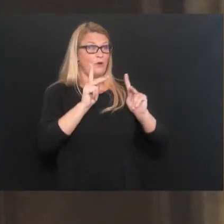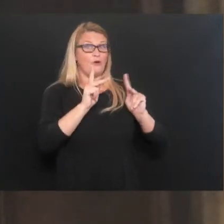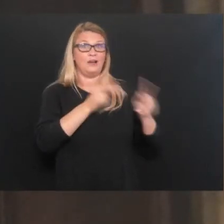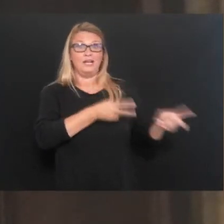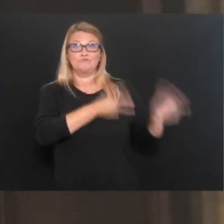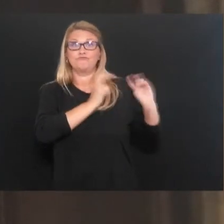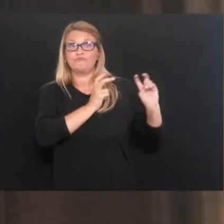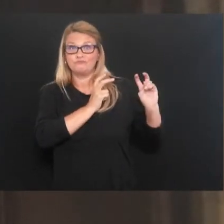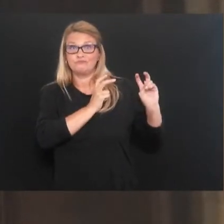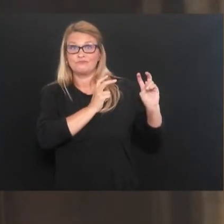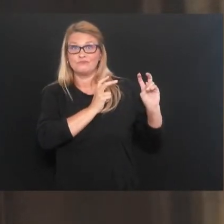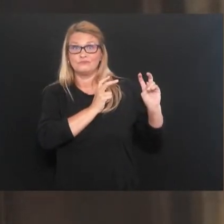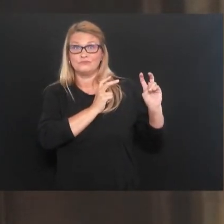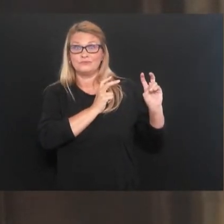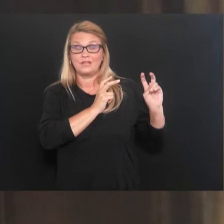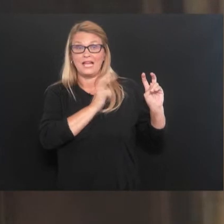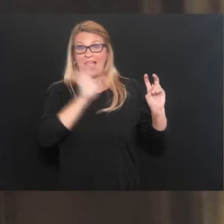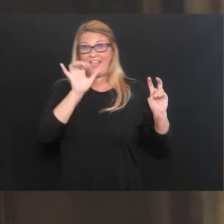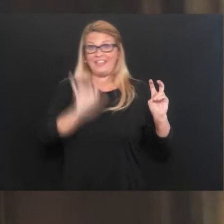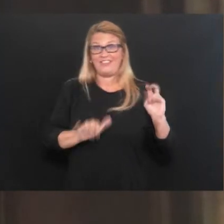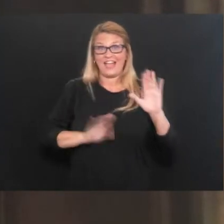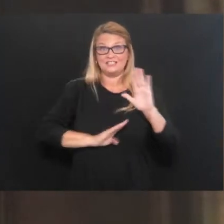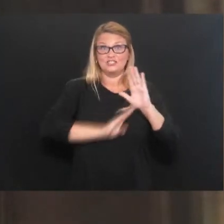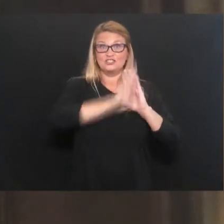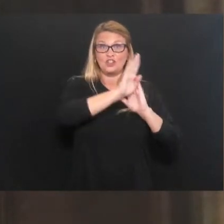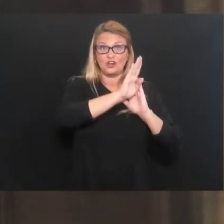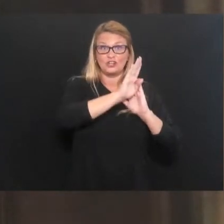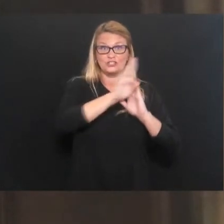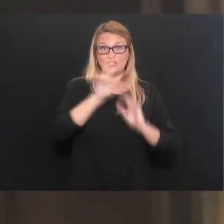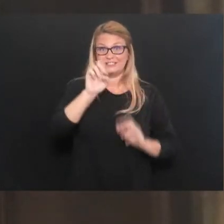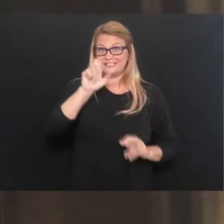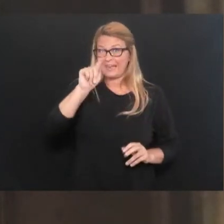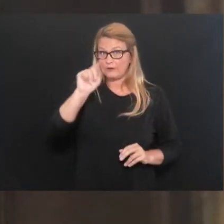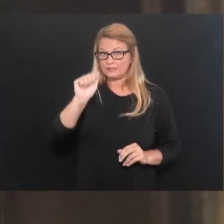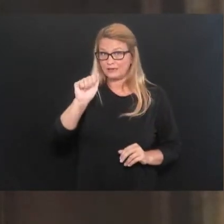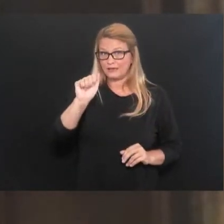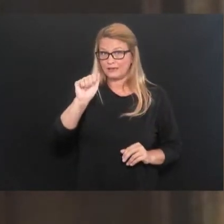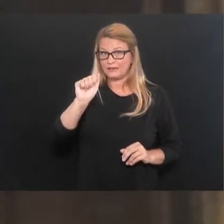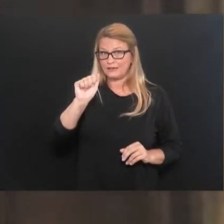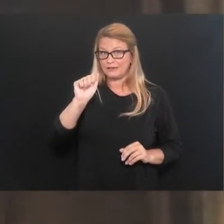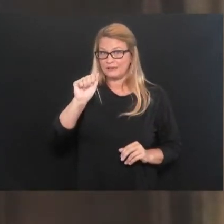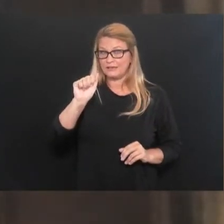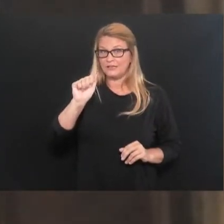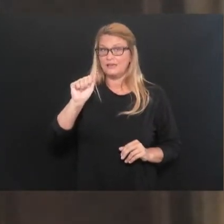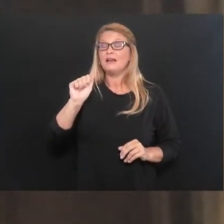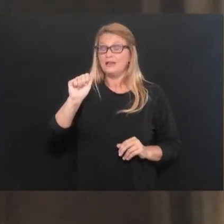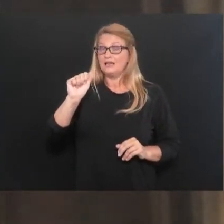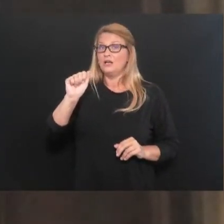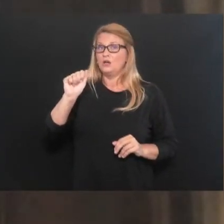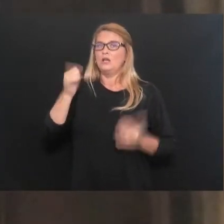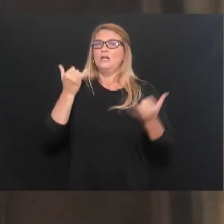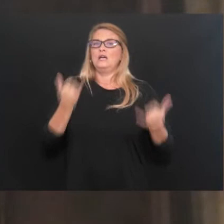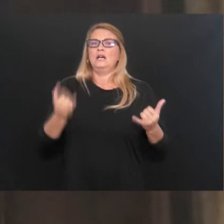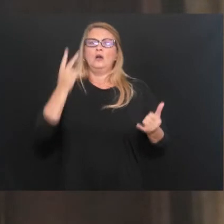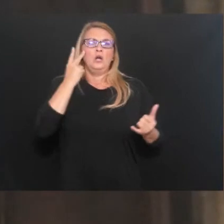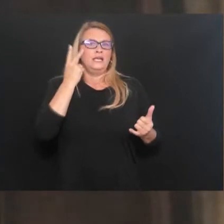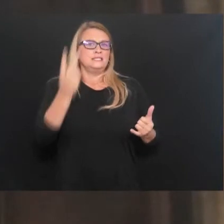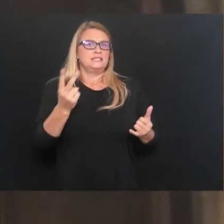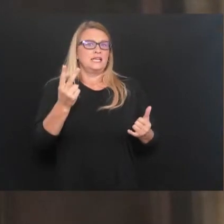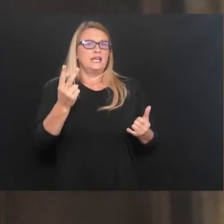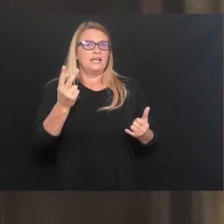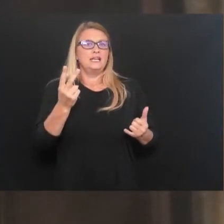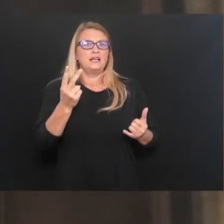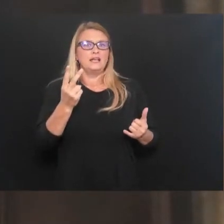COVID, this surge with the Delta variant versus our largest surge, then we see that we are filling